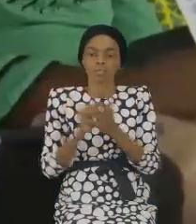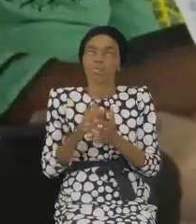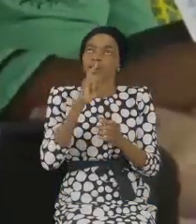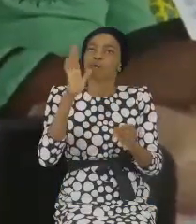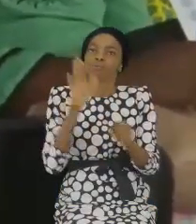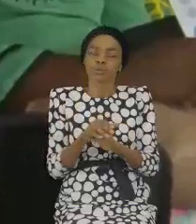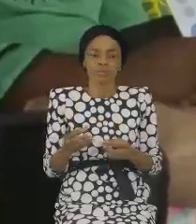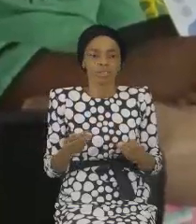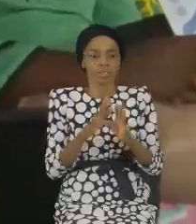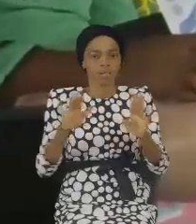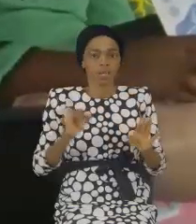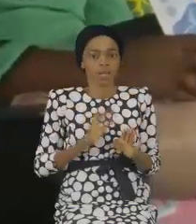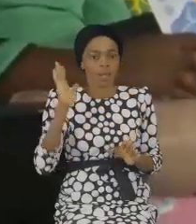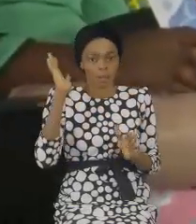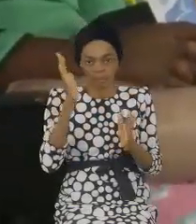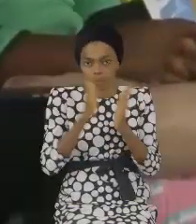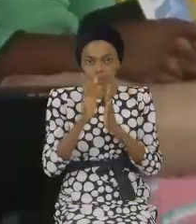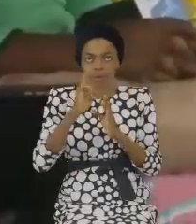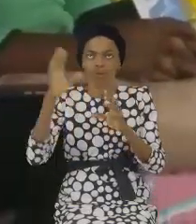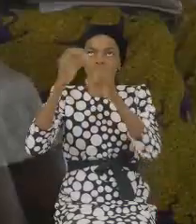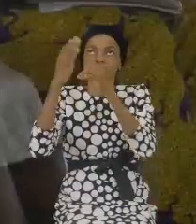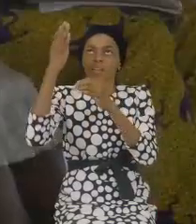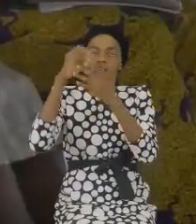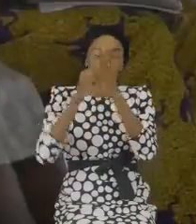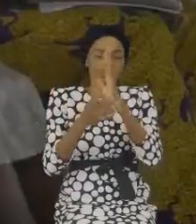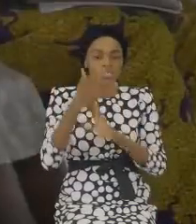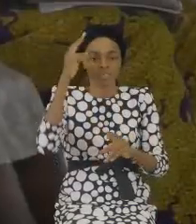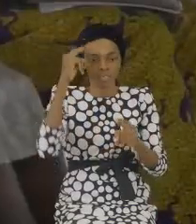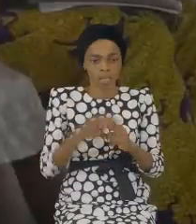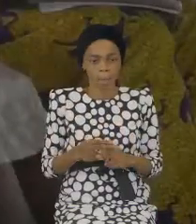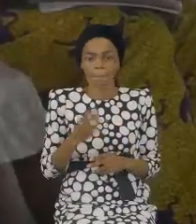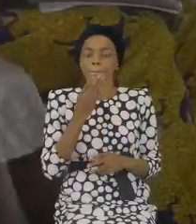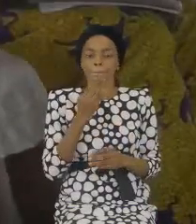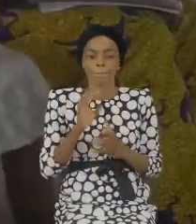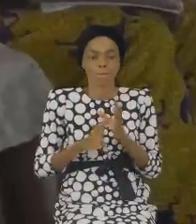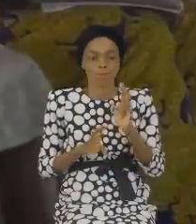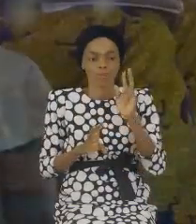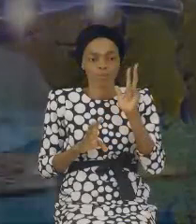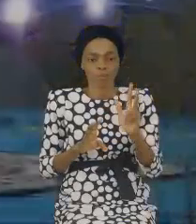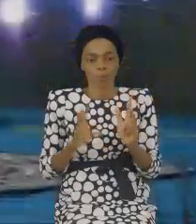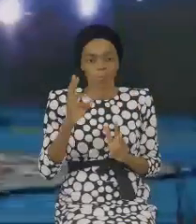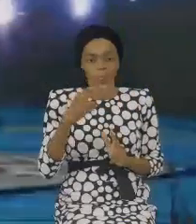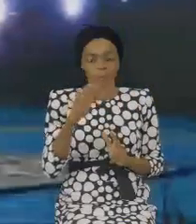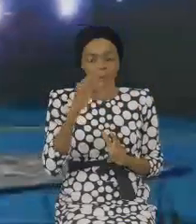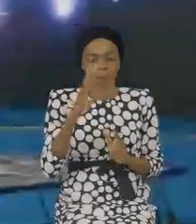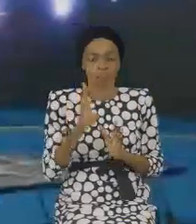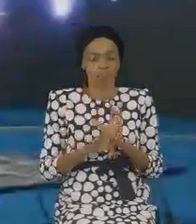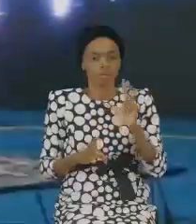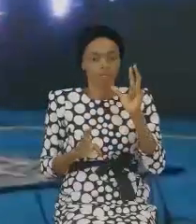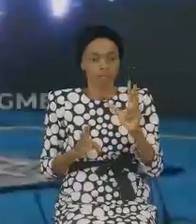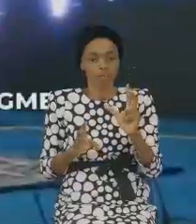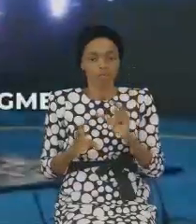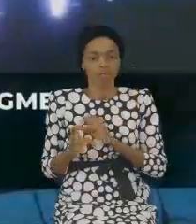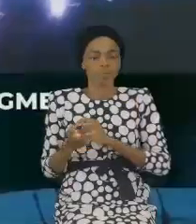land. I pray we'll get there in Jesus' name. Look at Hebrews chapter 3. I'm reading from verse 12. Hebrews chapter